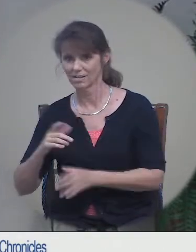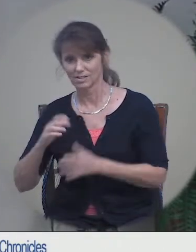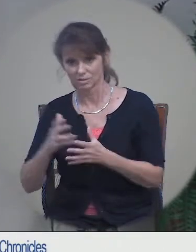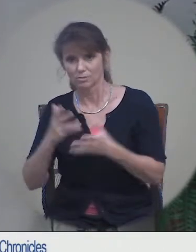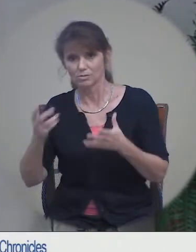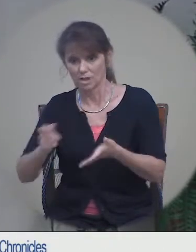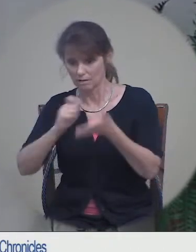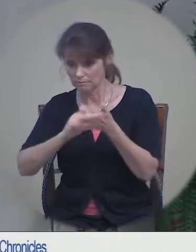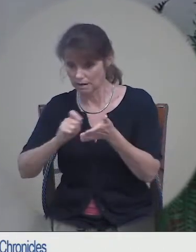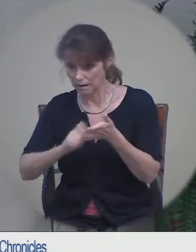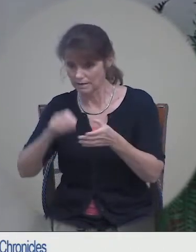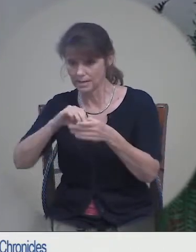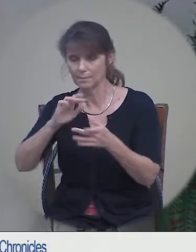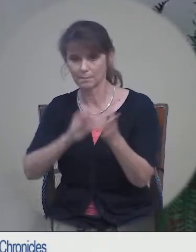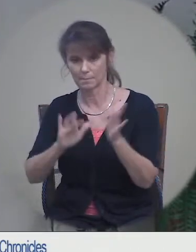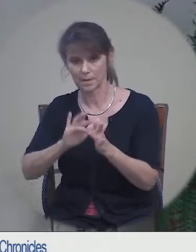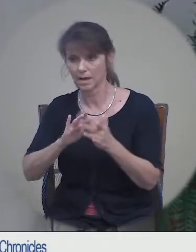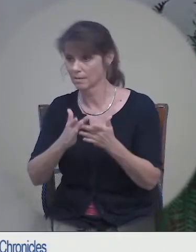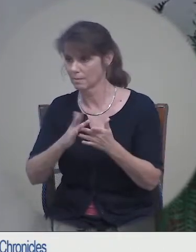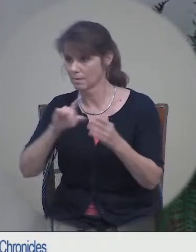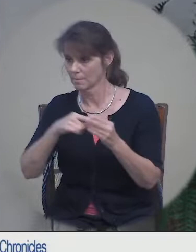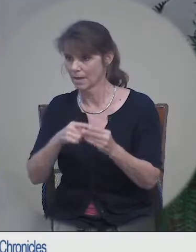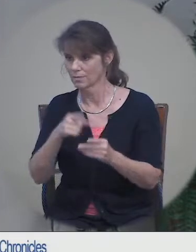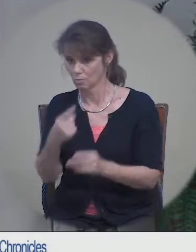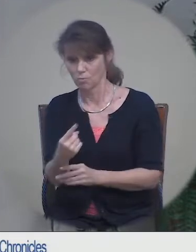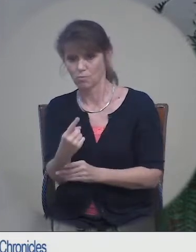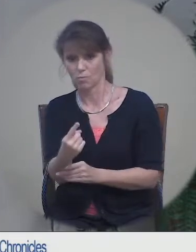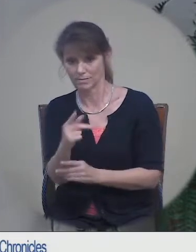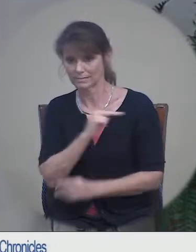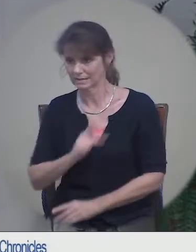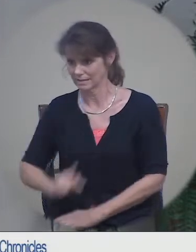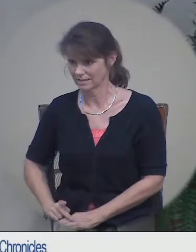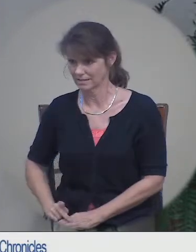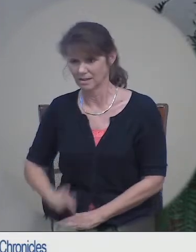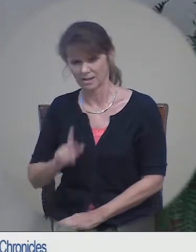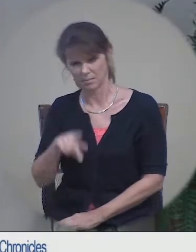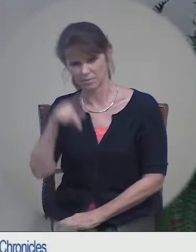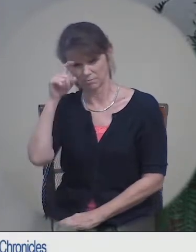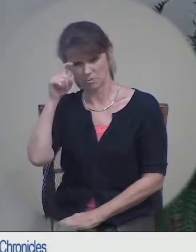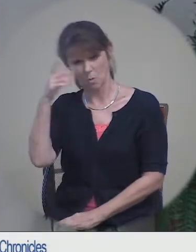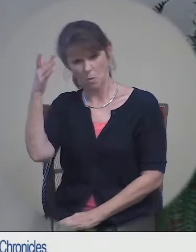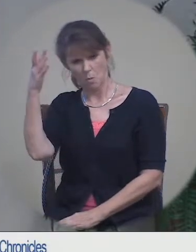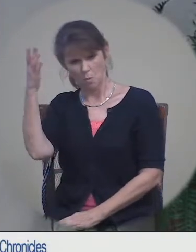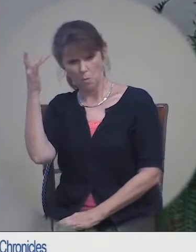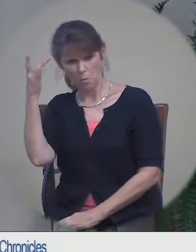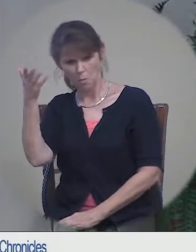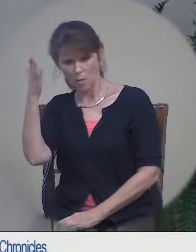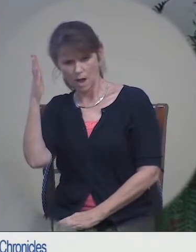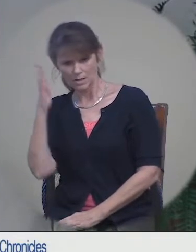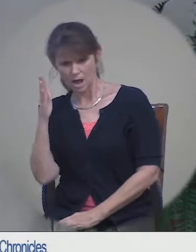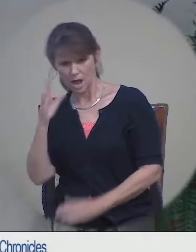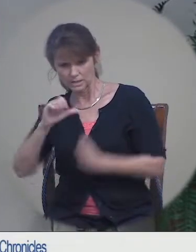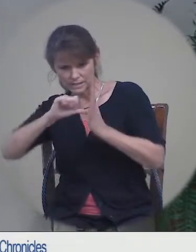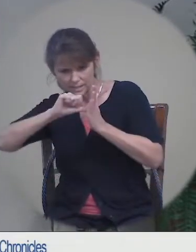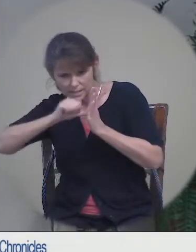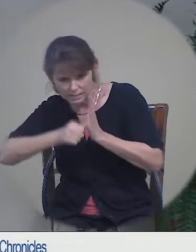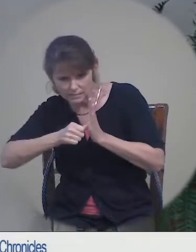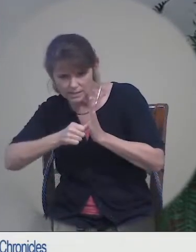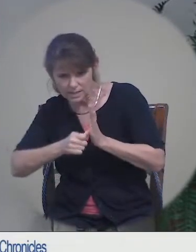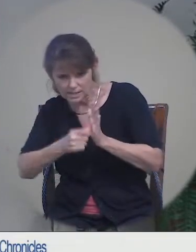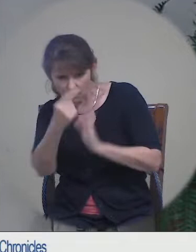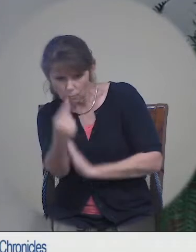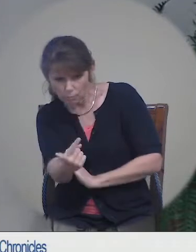to the reign of this king. And the question I kind of ask myself, why does God give so much emphasis to this